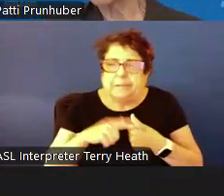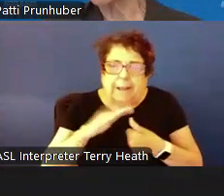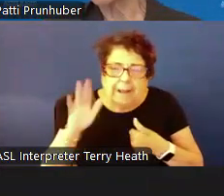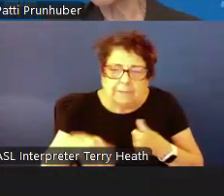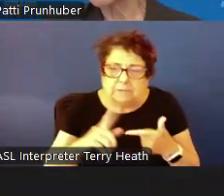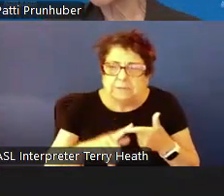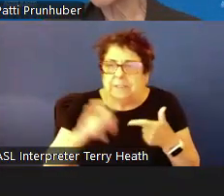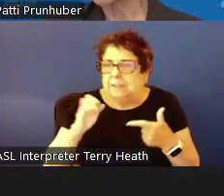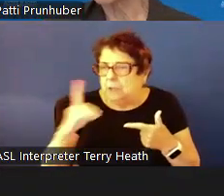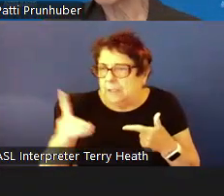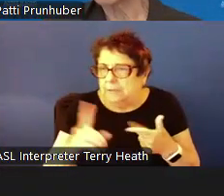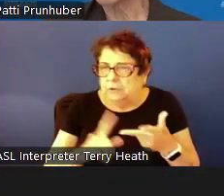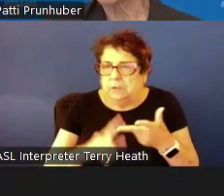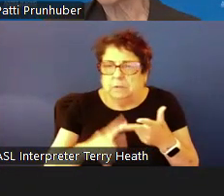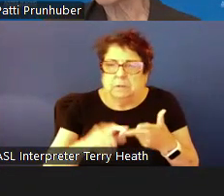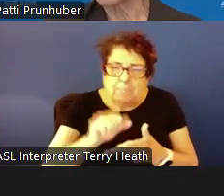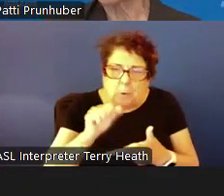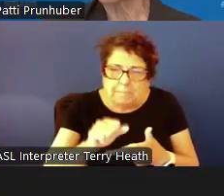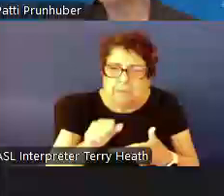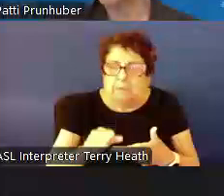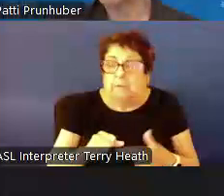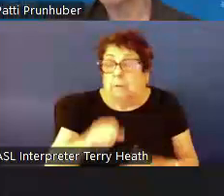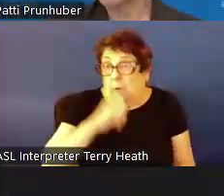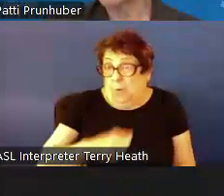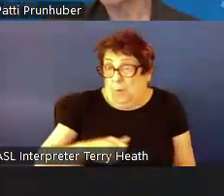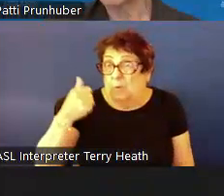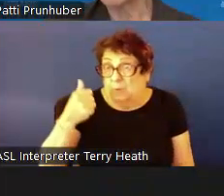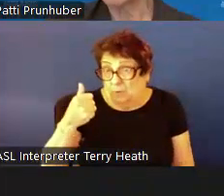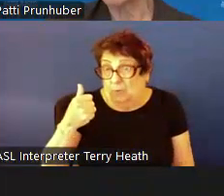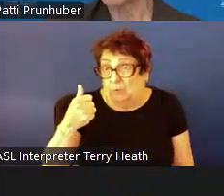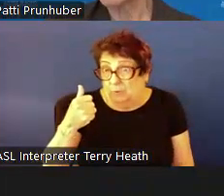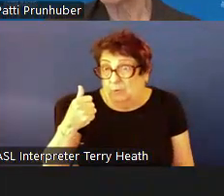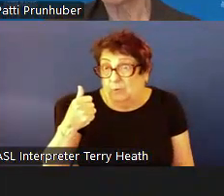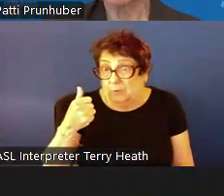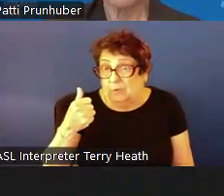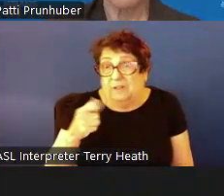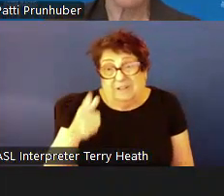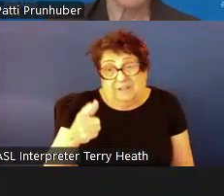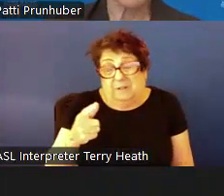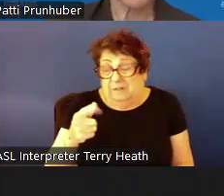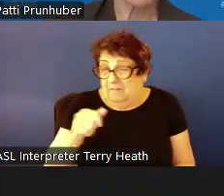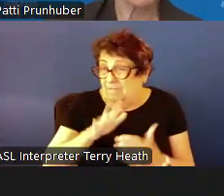of color are more likely to face extreme rent burdens and are at much greater risk of becoming homeless. Next slide, please.